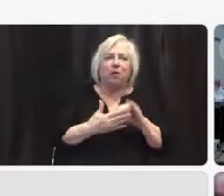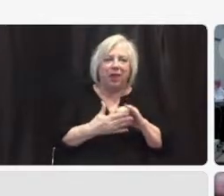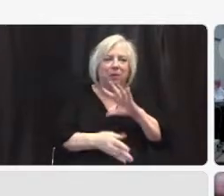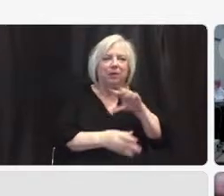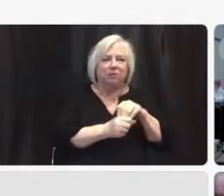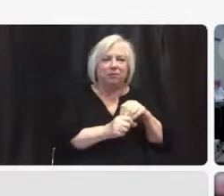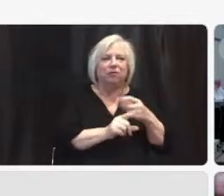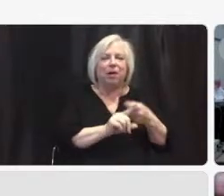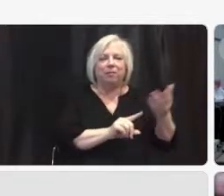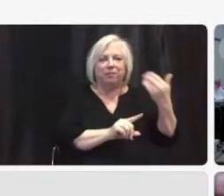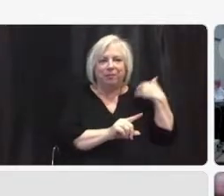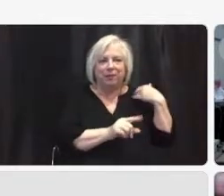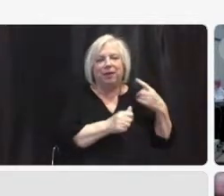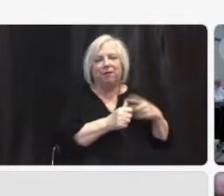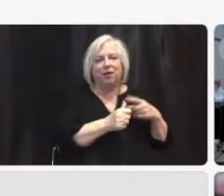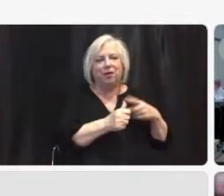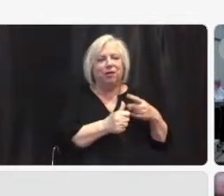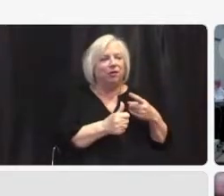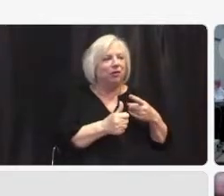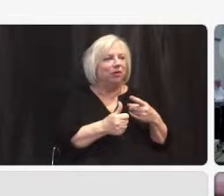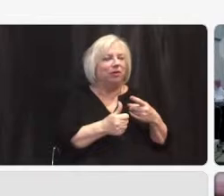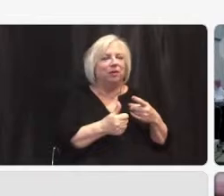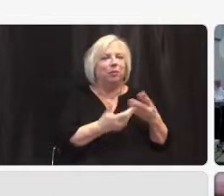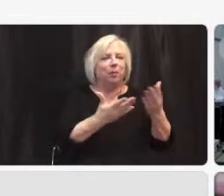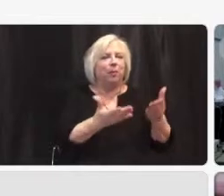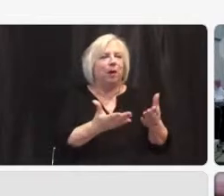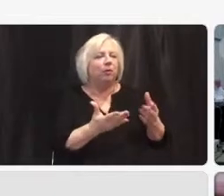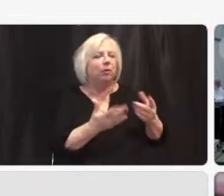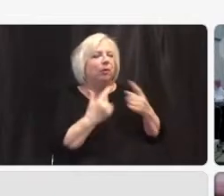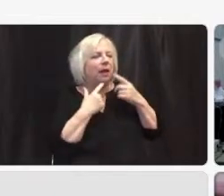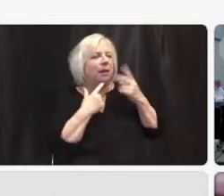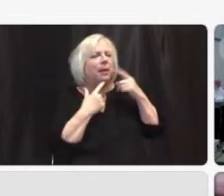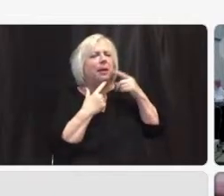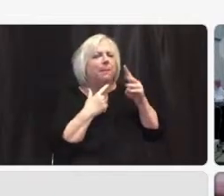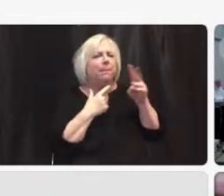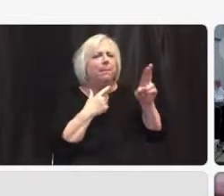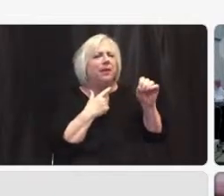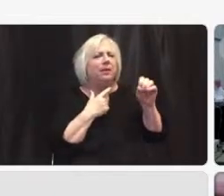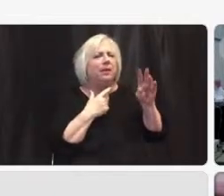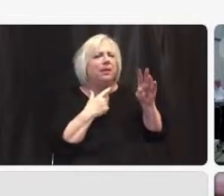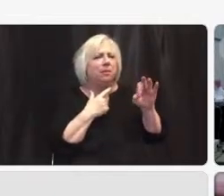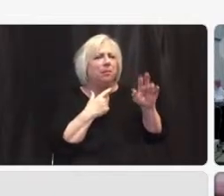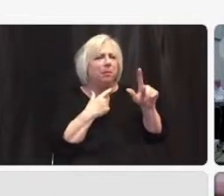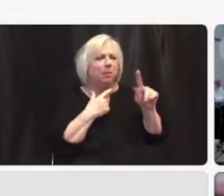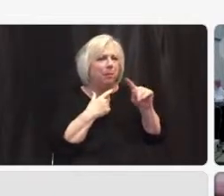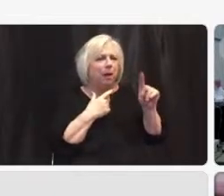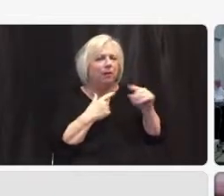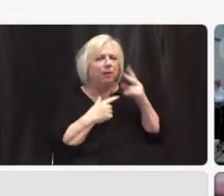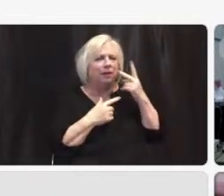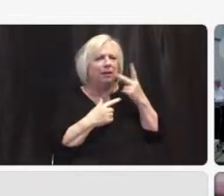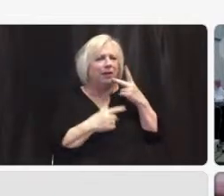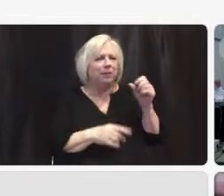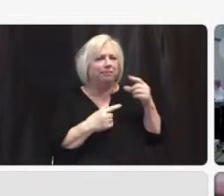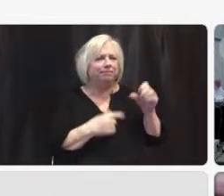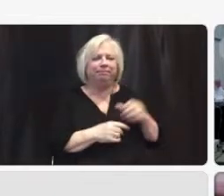proposal. Mrs. Baltz, I saw you shaking your head. Could you respond real quickly, please?